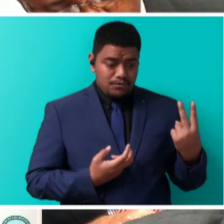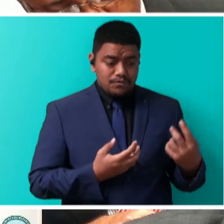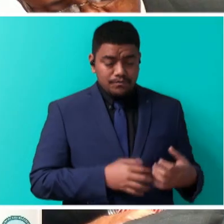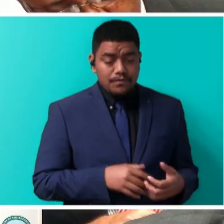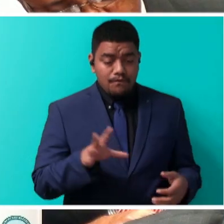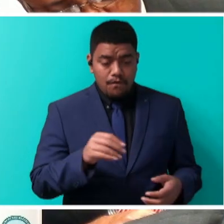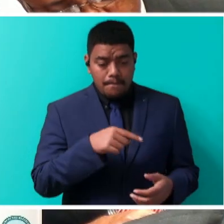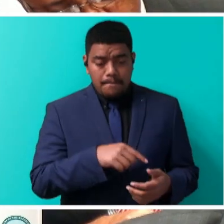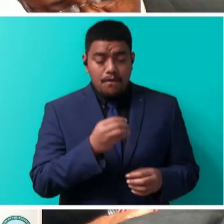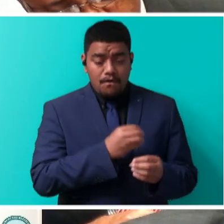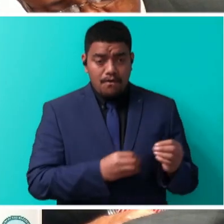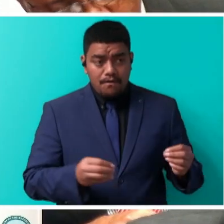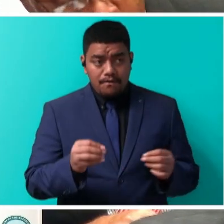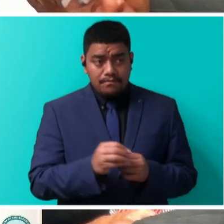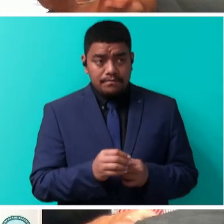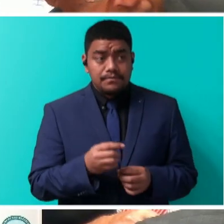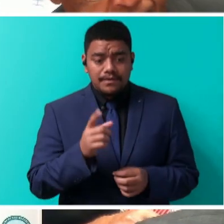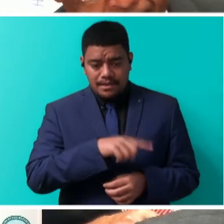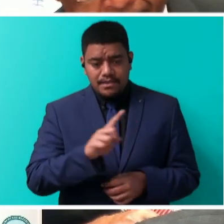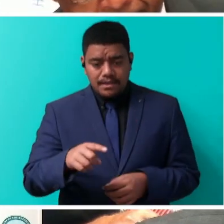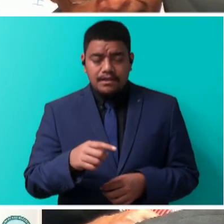from the office will be attended